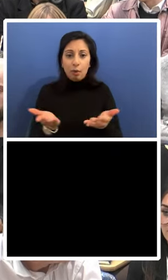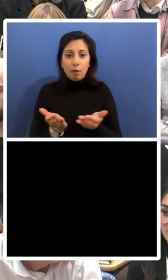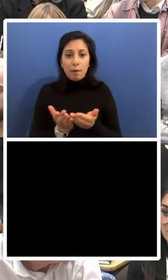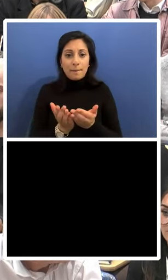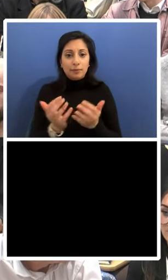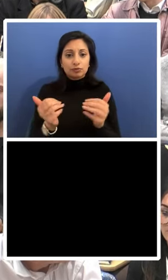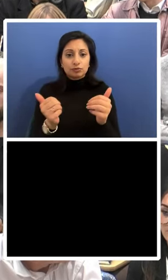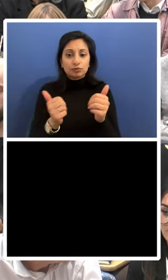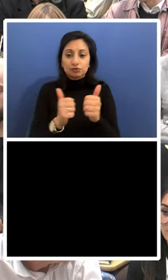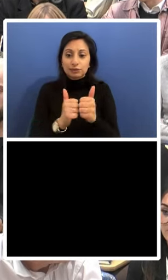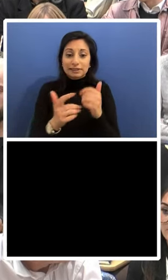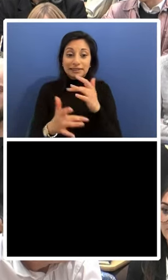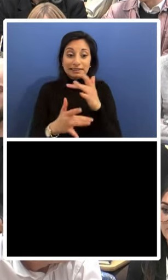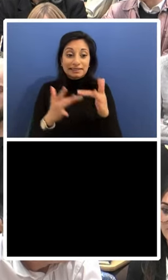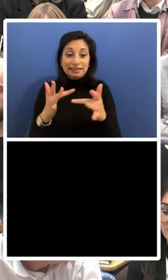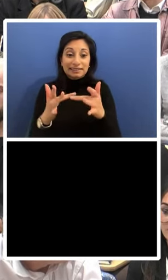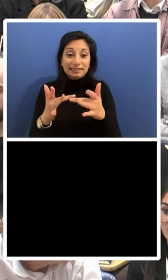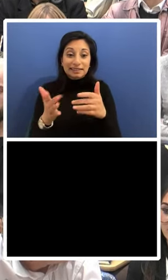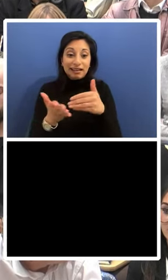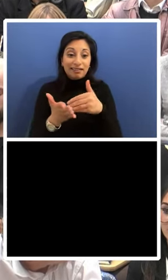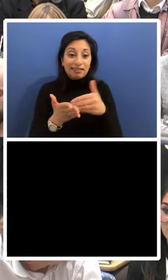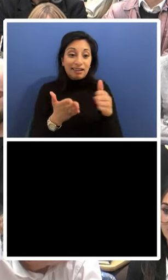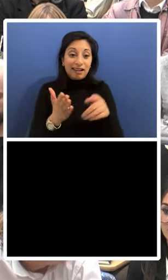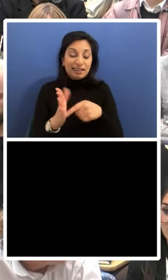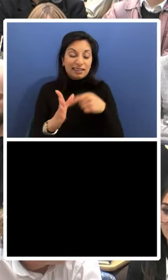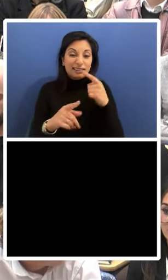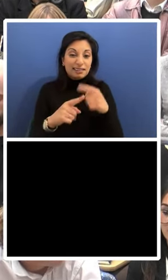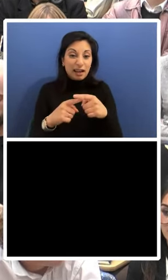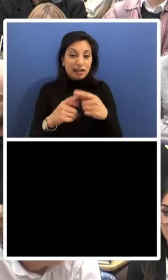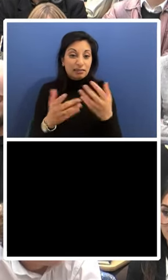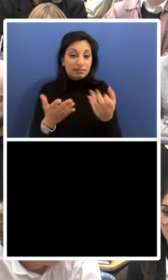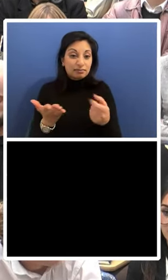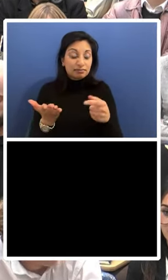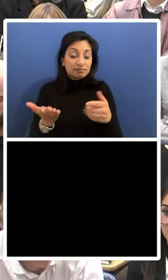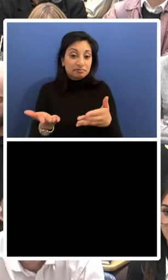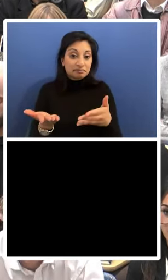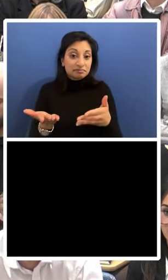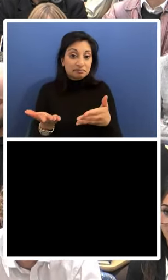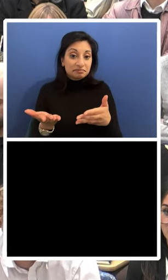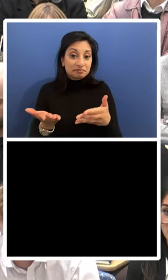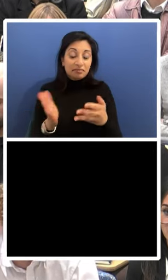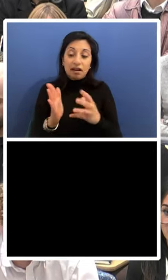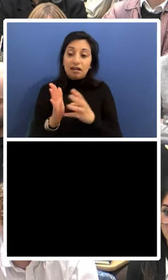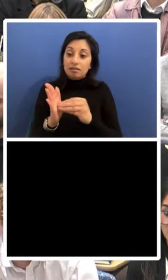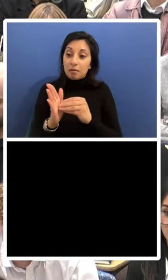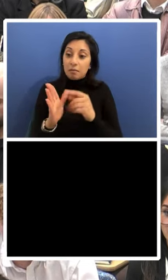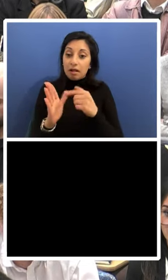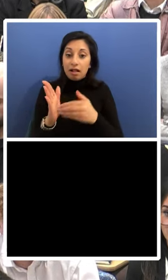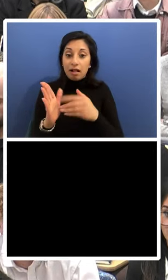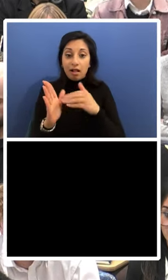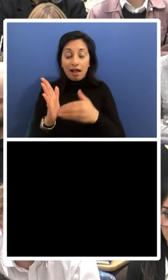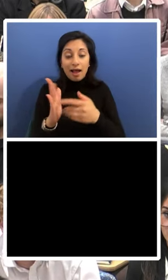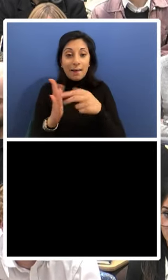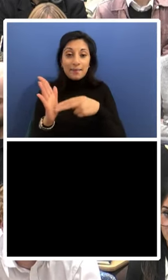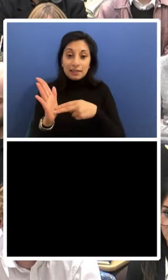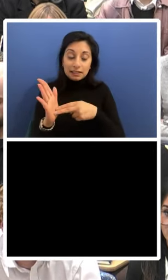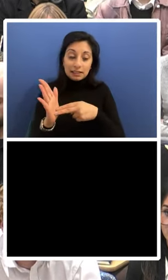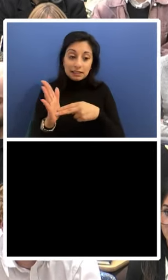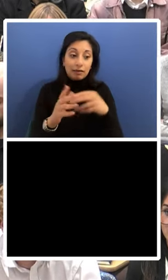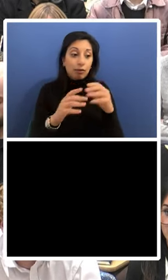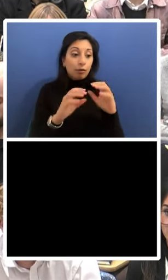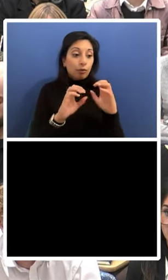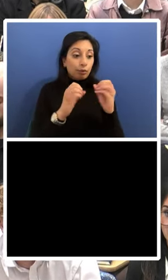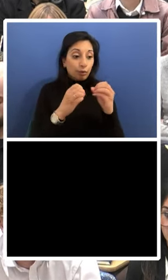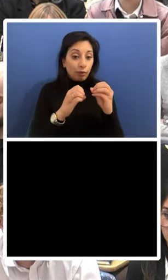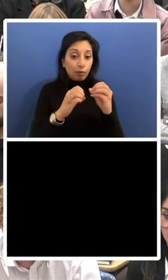internet sales tax, where basically, you know, Amazon and Google were just getting too many